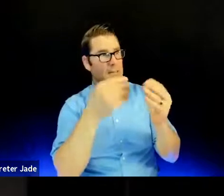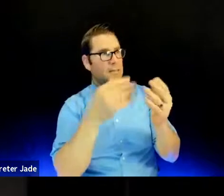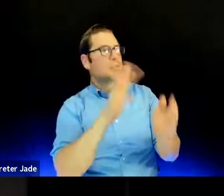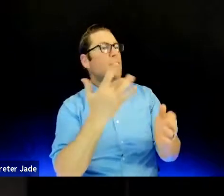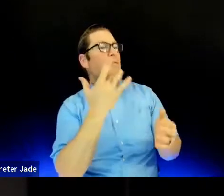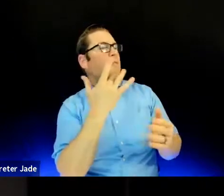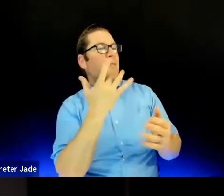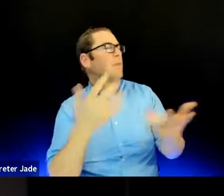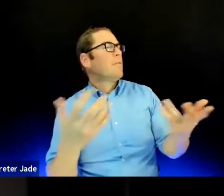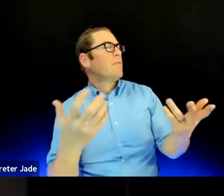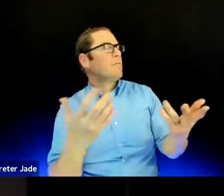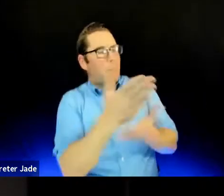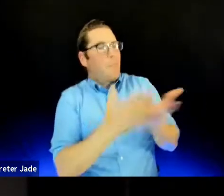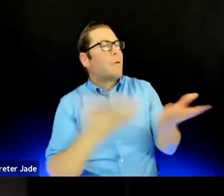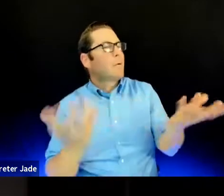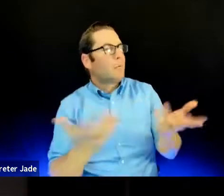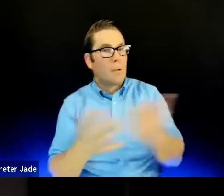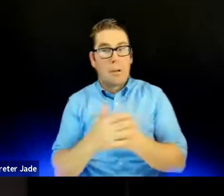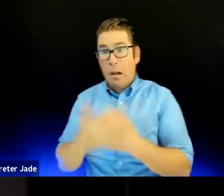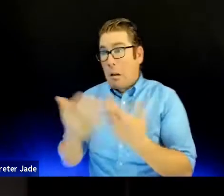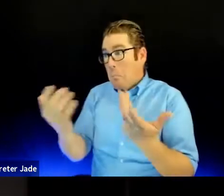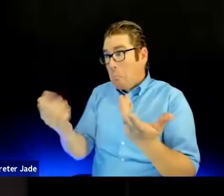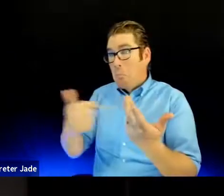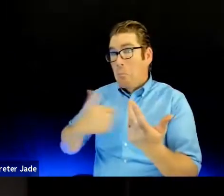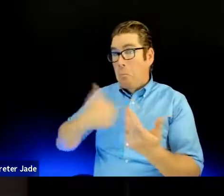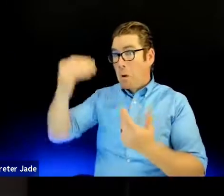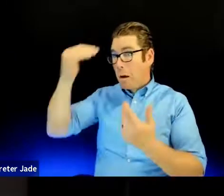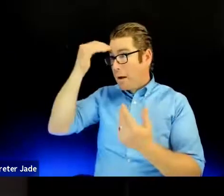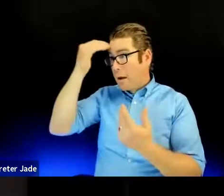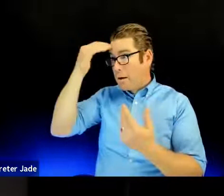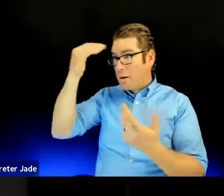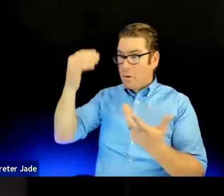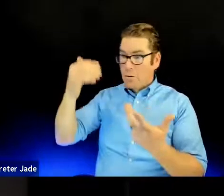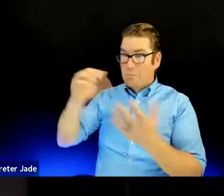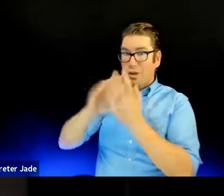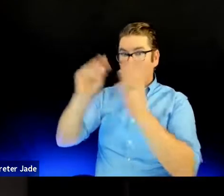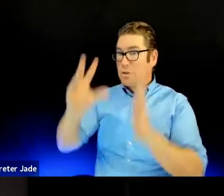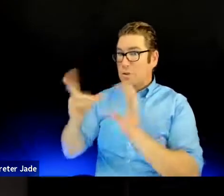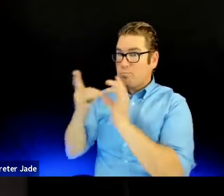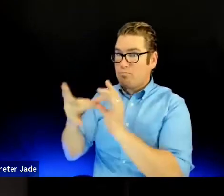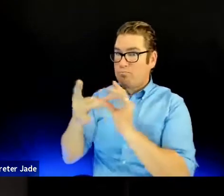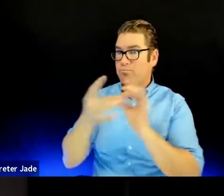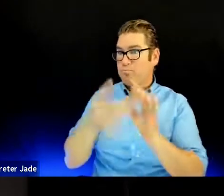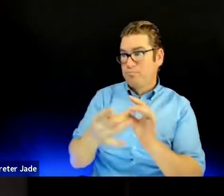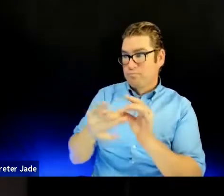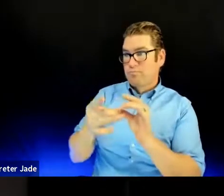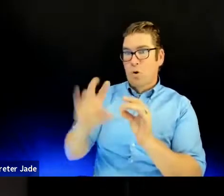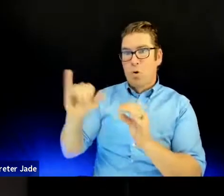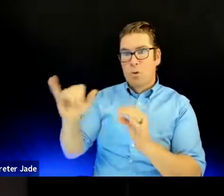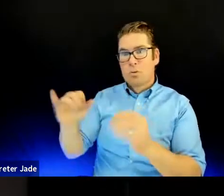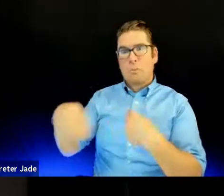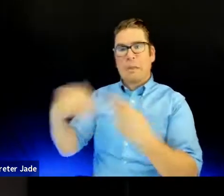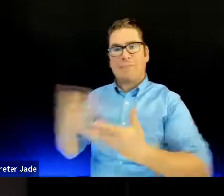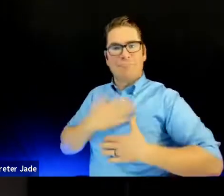students. I try to bring kind of a little bit of some humor into teaching. I hate when it's boring. And